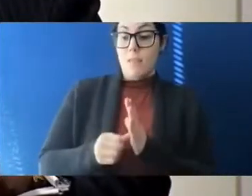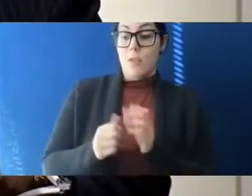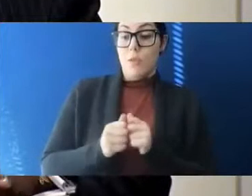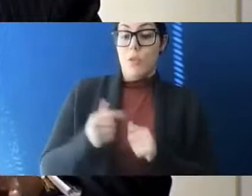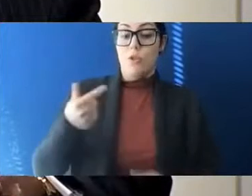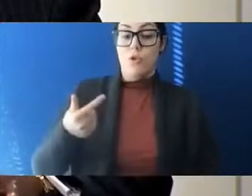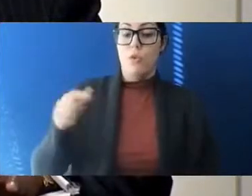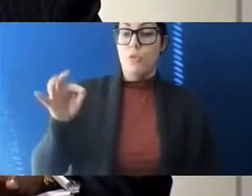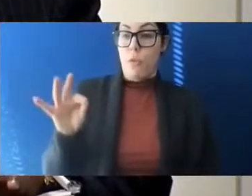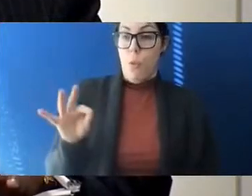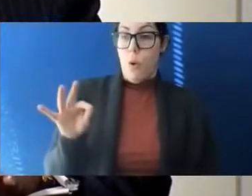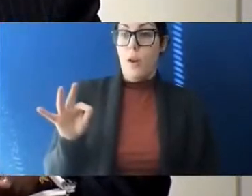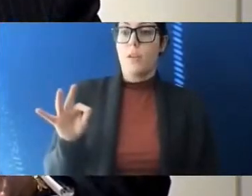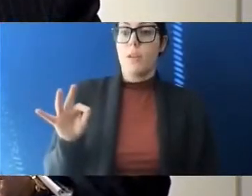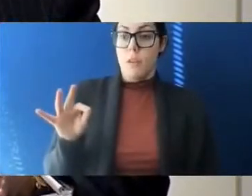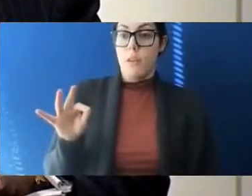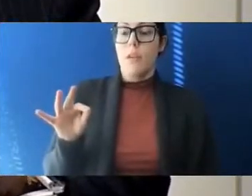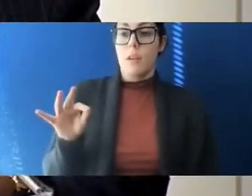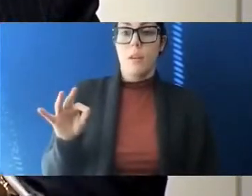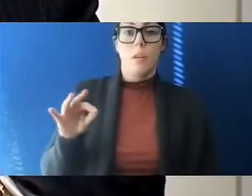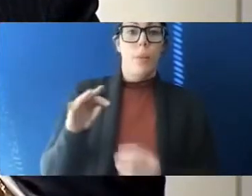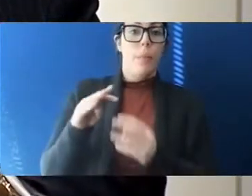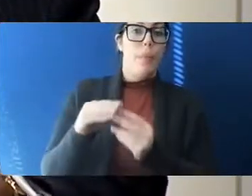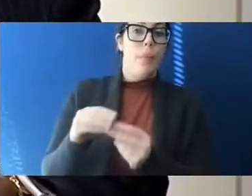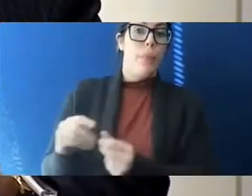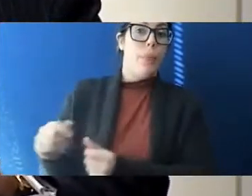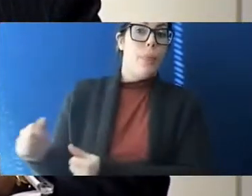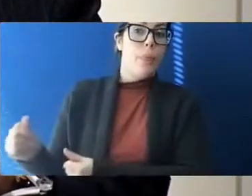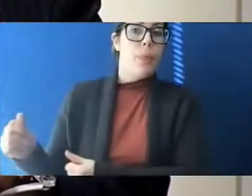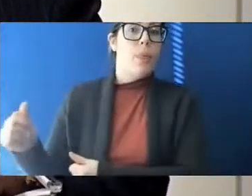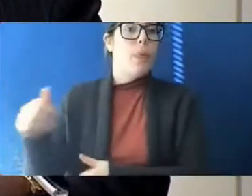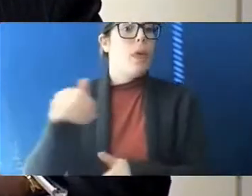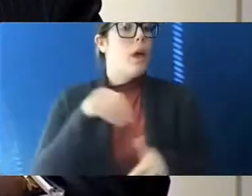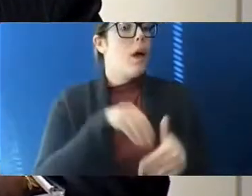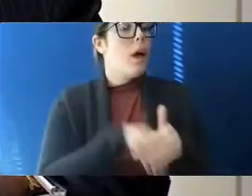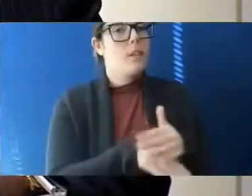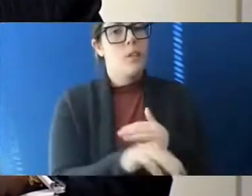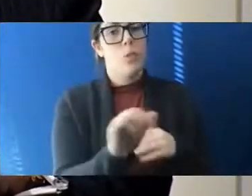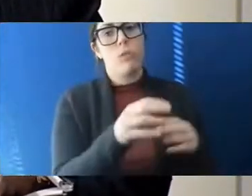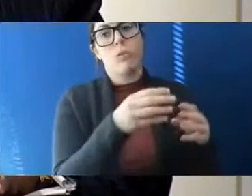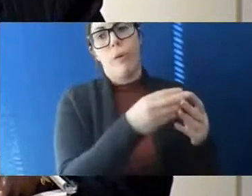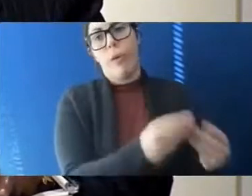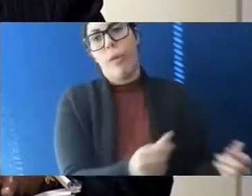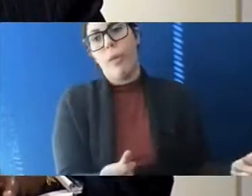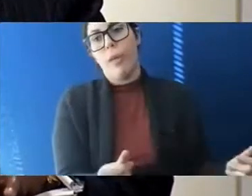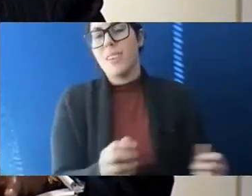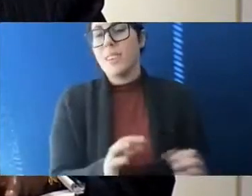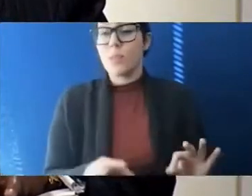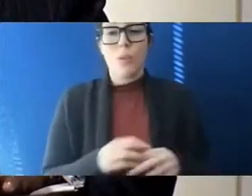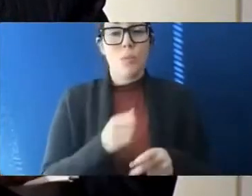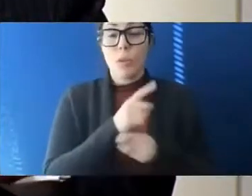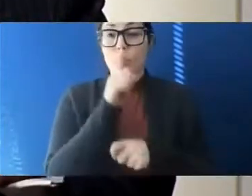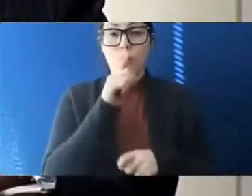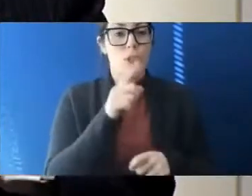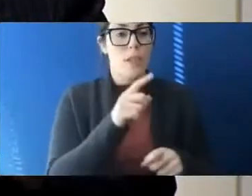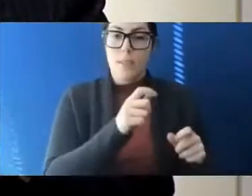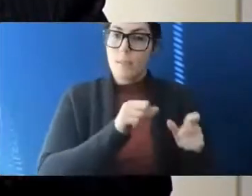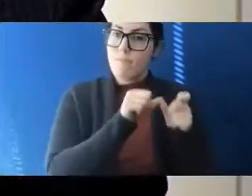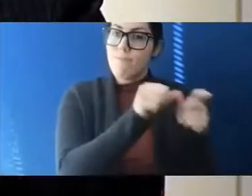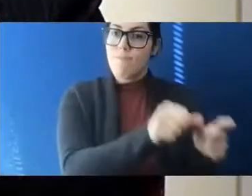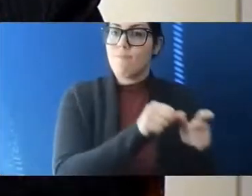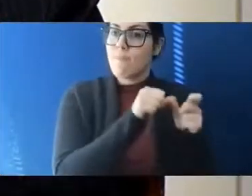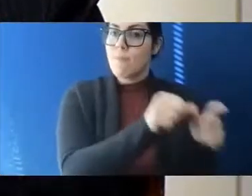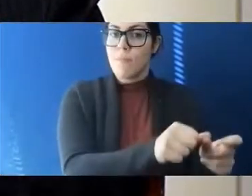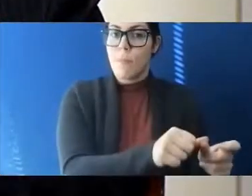George Floyd tends to fade, so will access. We've got to make sure that that doesn't happen. The